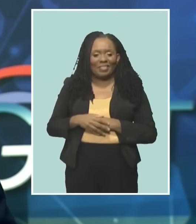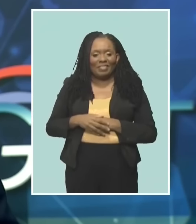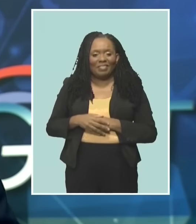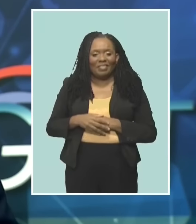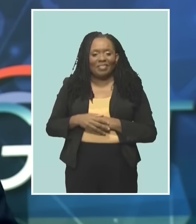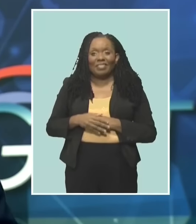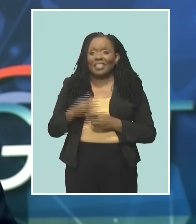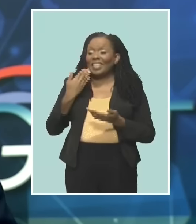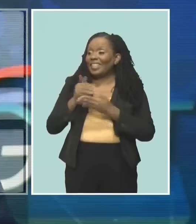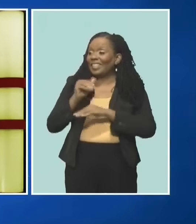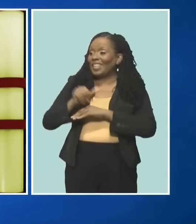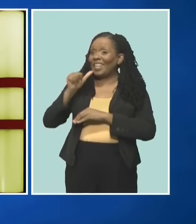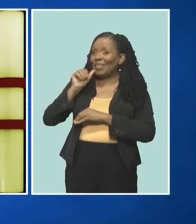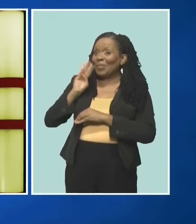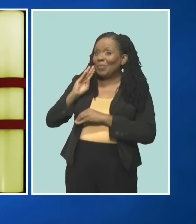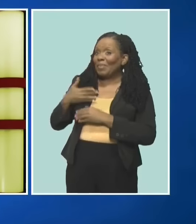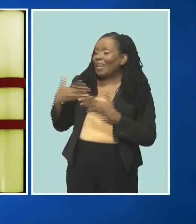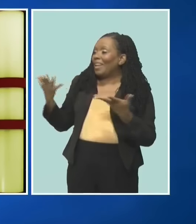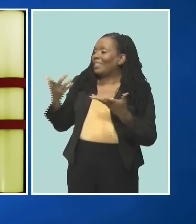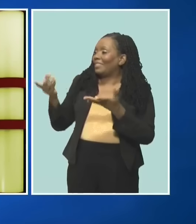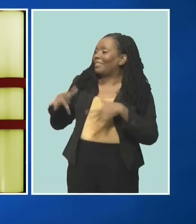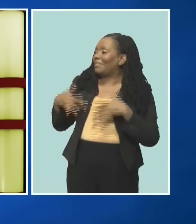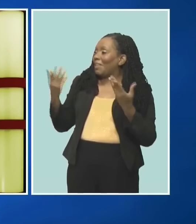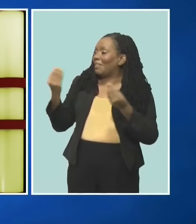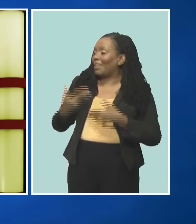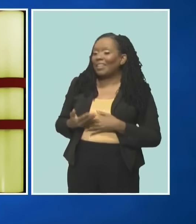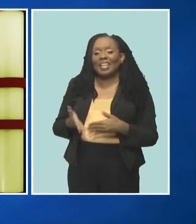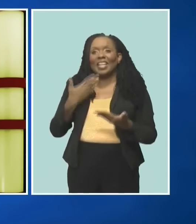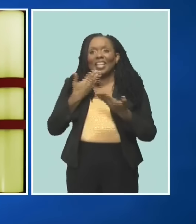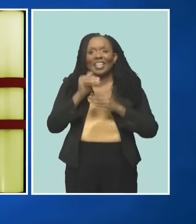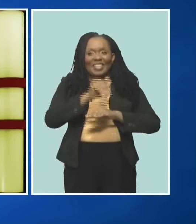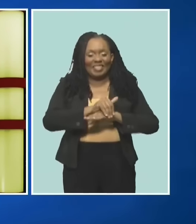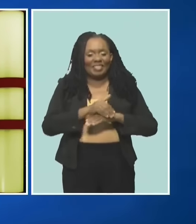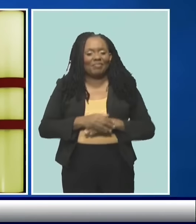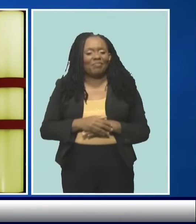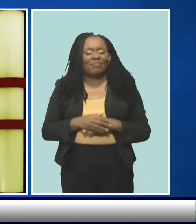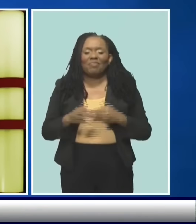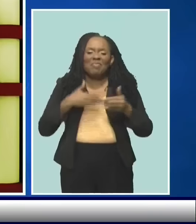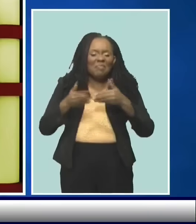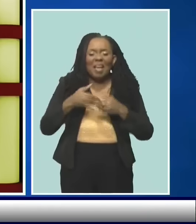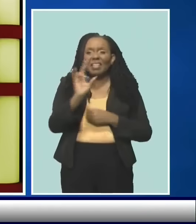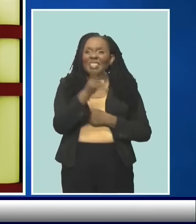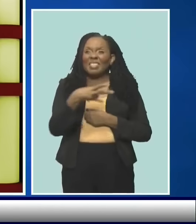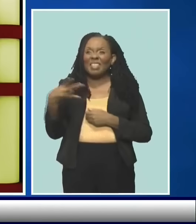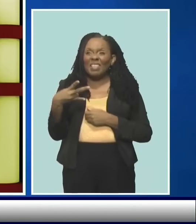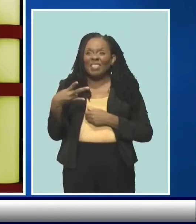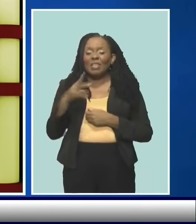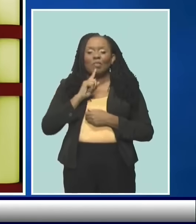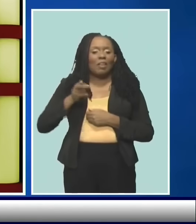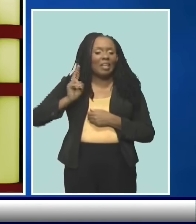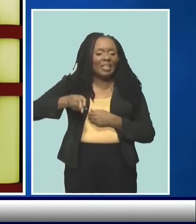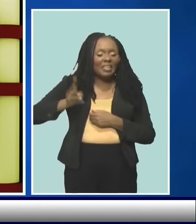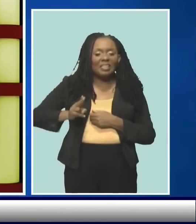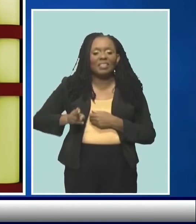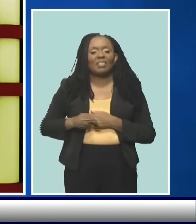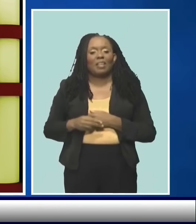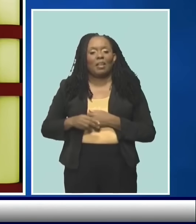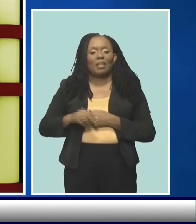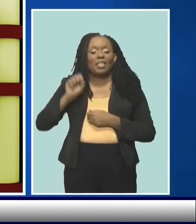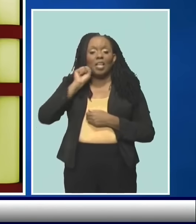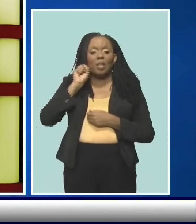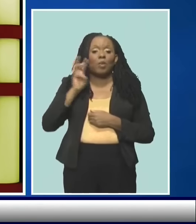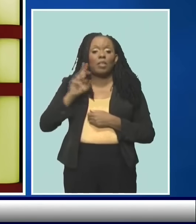Burke. Anne-Marie, good evening to you. Tell us about the race. Good evening to you, Pearson. Well, despite that 7th place finish, it was historic, as Williams is actually